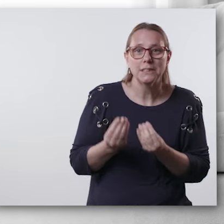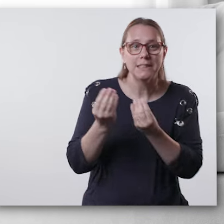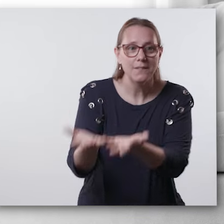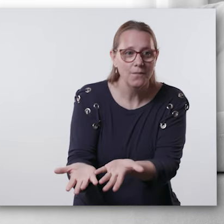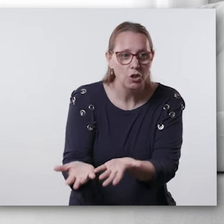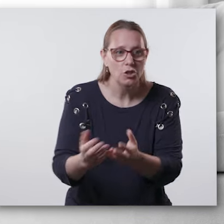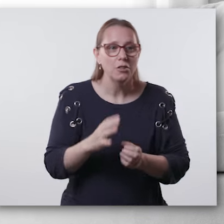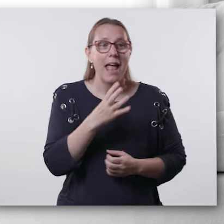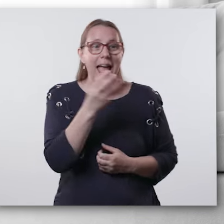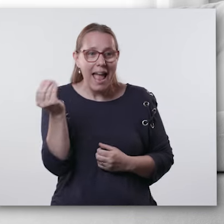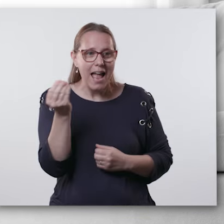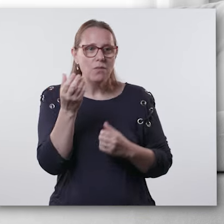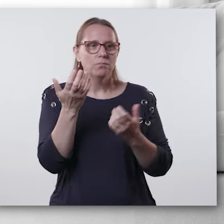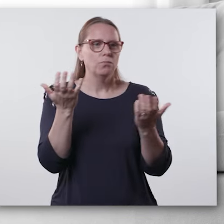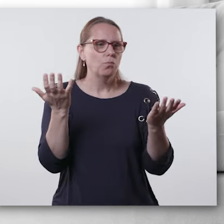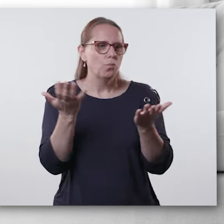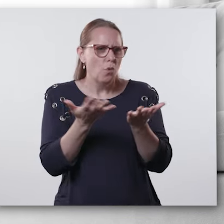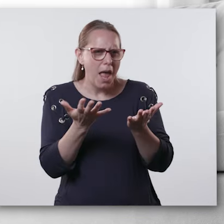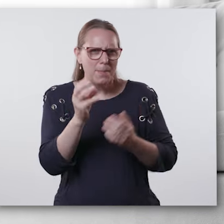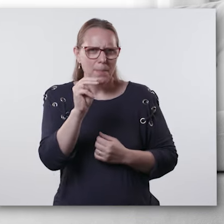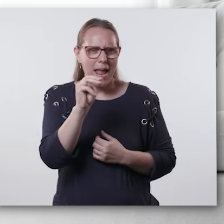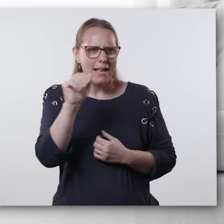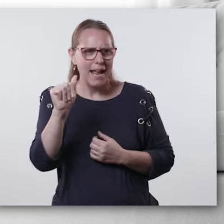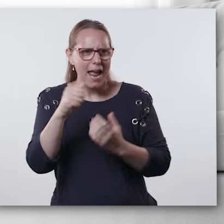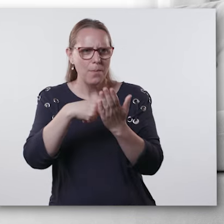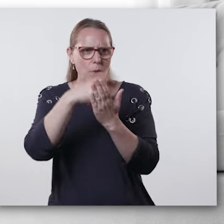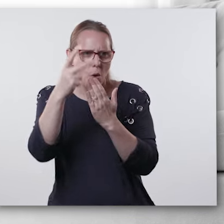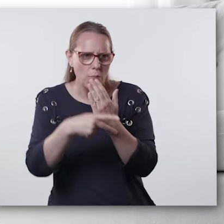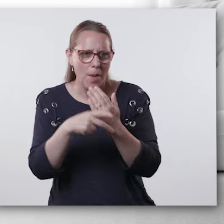what Medicaid programs they want to be providers for.